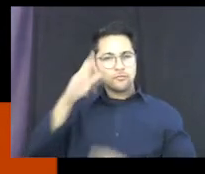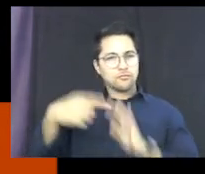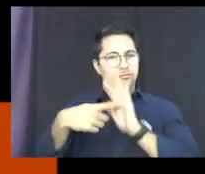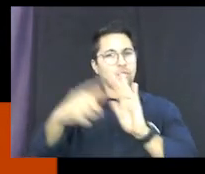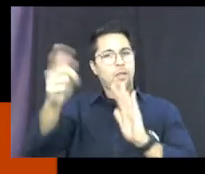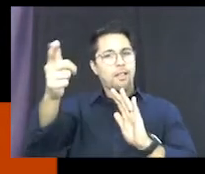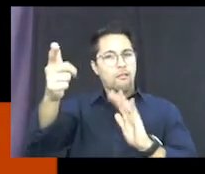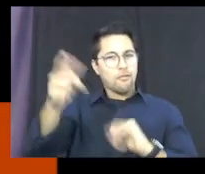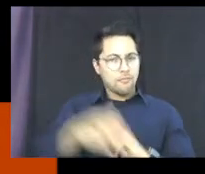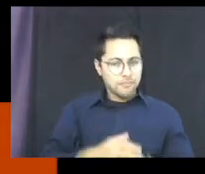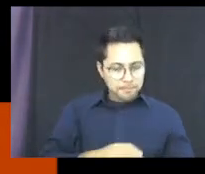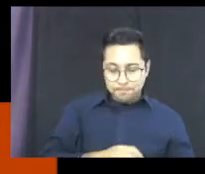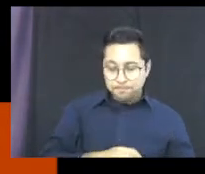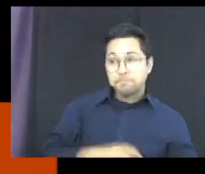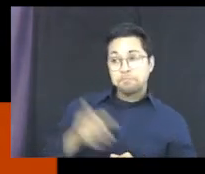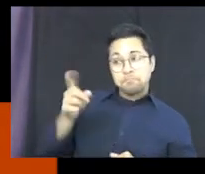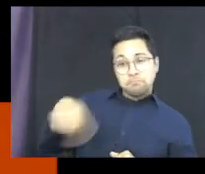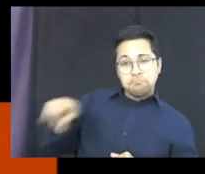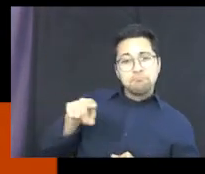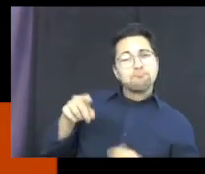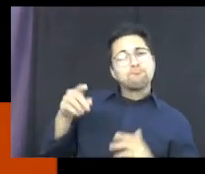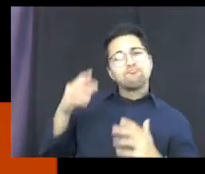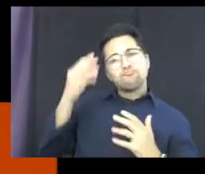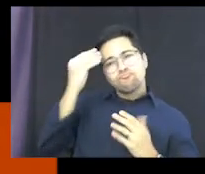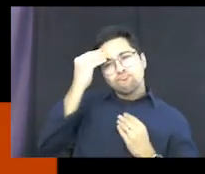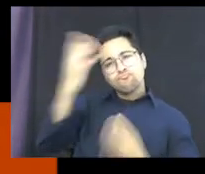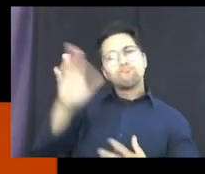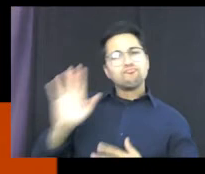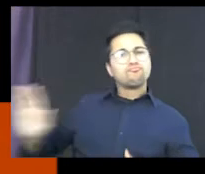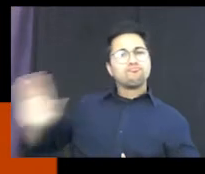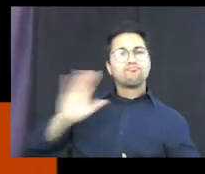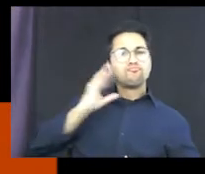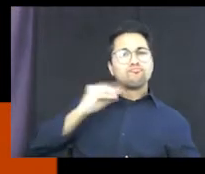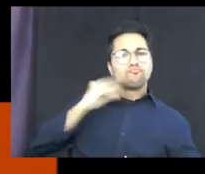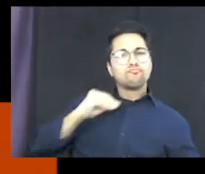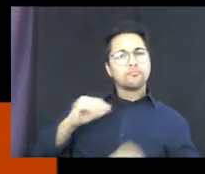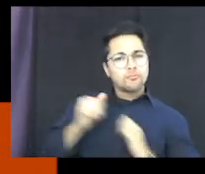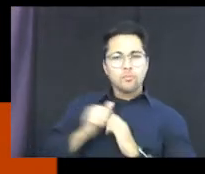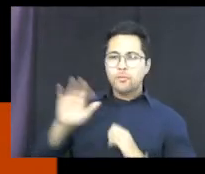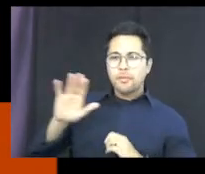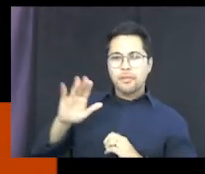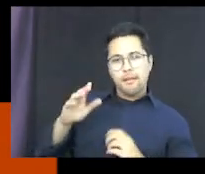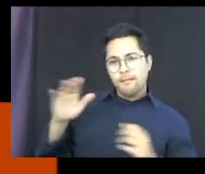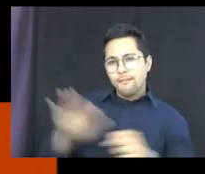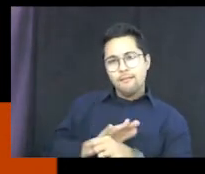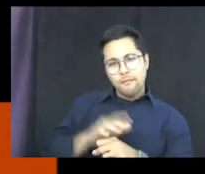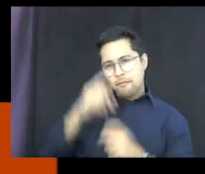the presentation, who are sharing their experiences with their full consent.